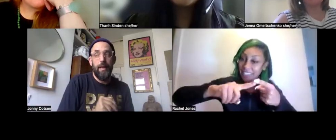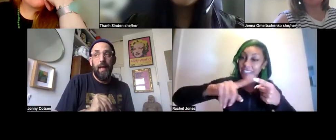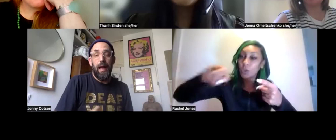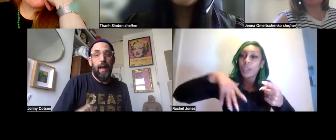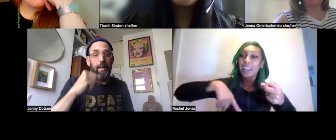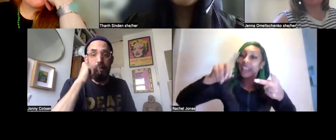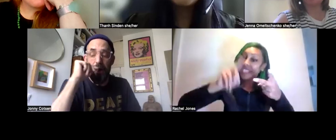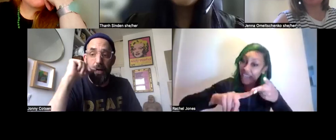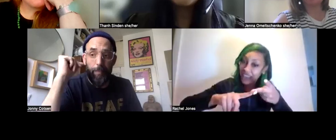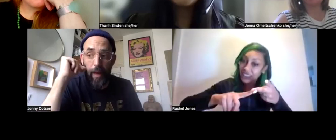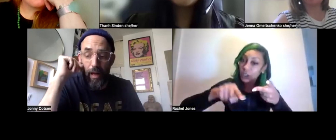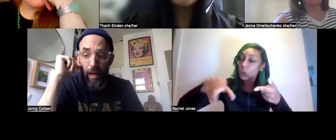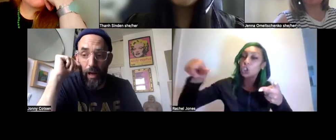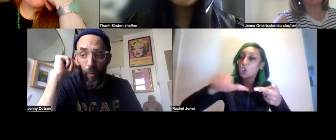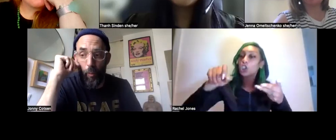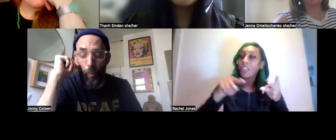should be. And